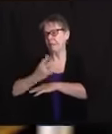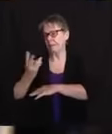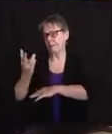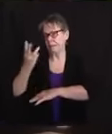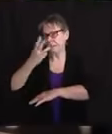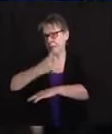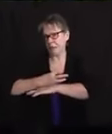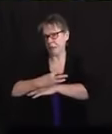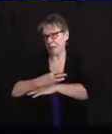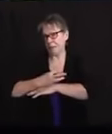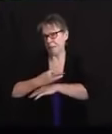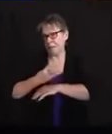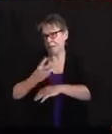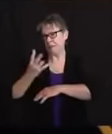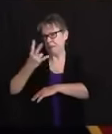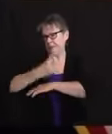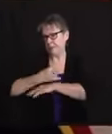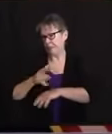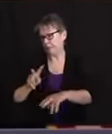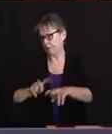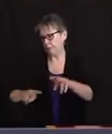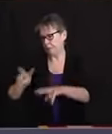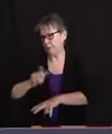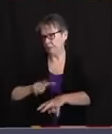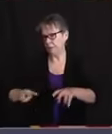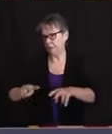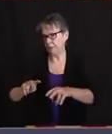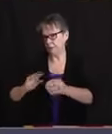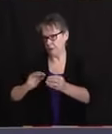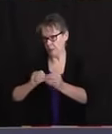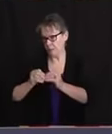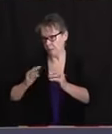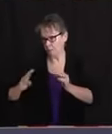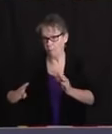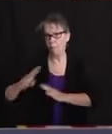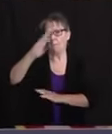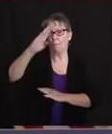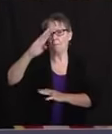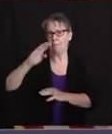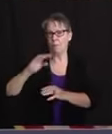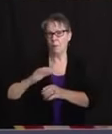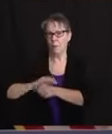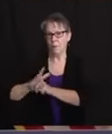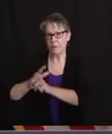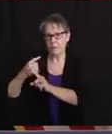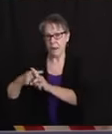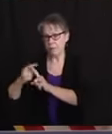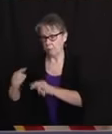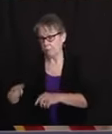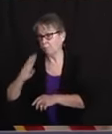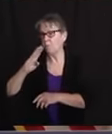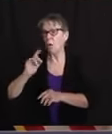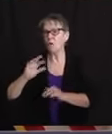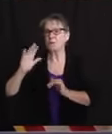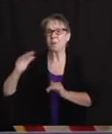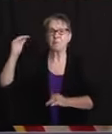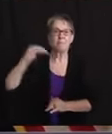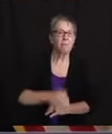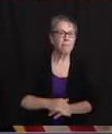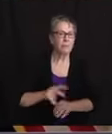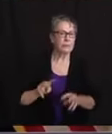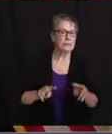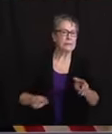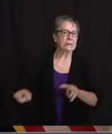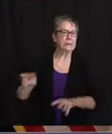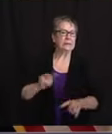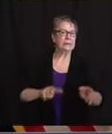without a license. It's part of the reason I mentioned this earlier. I think you folks, in fact, you've drilled this into me. A